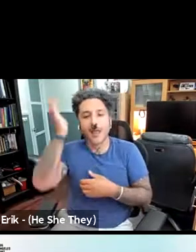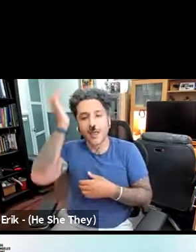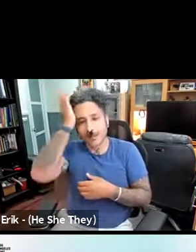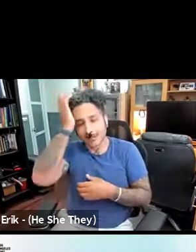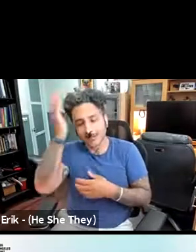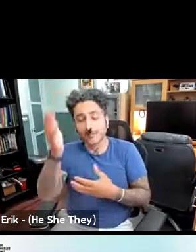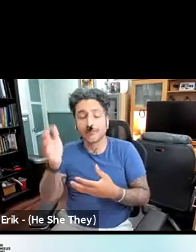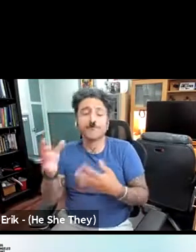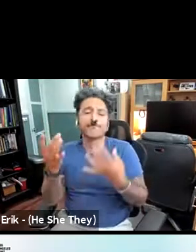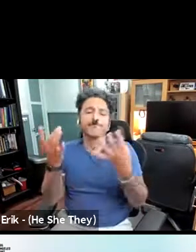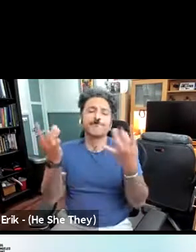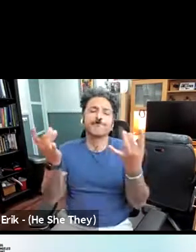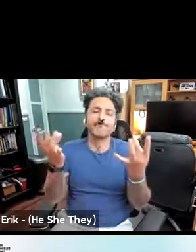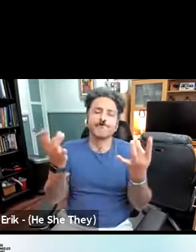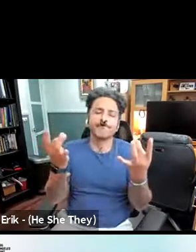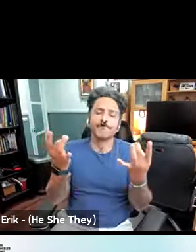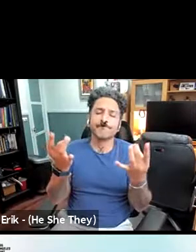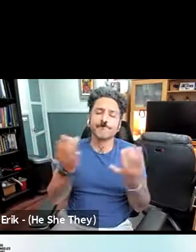music,